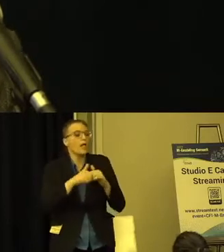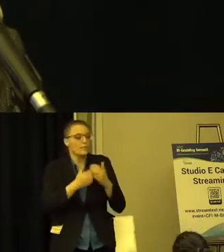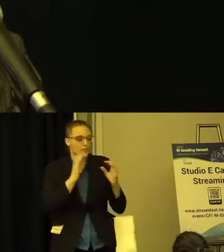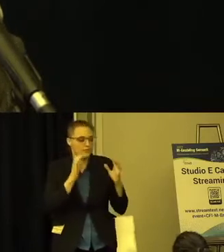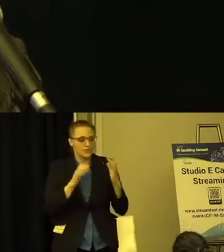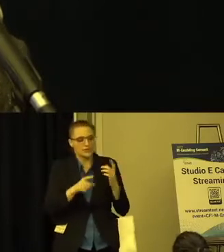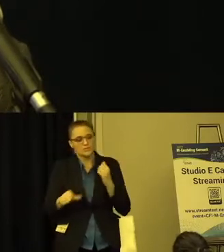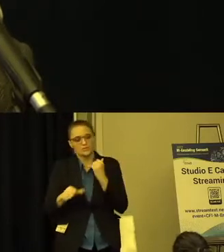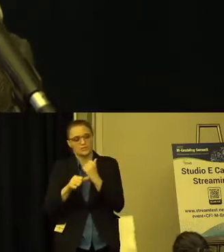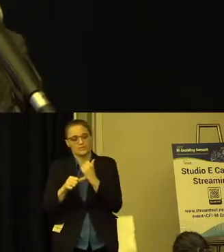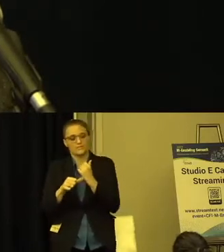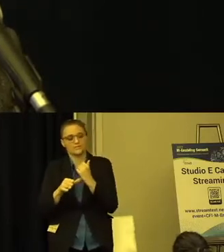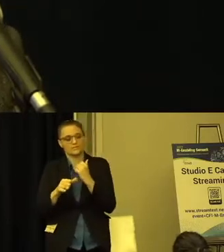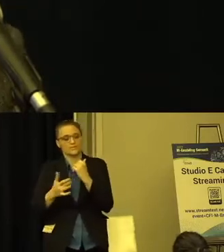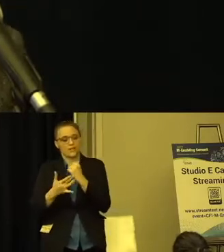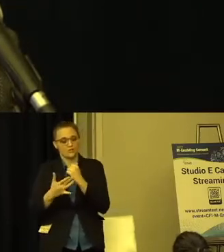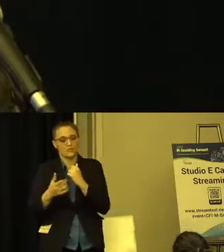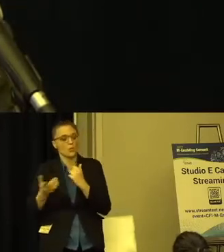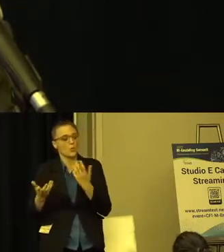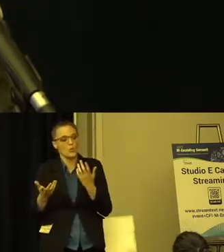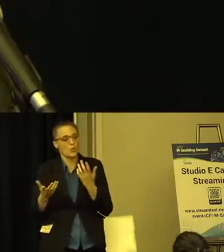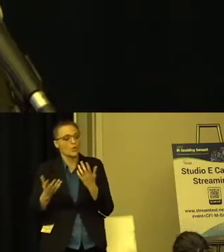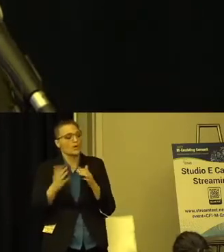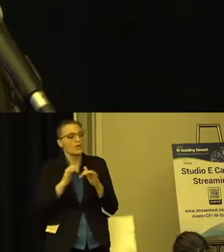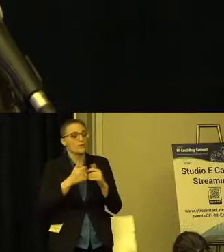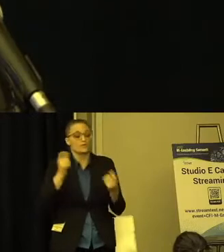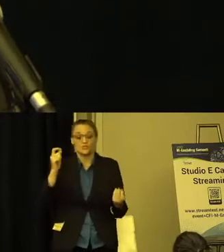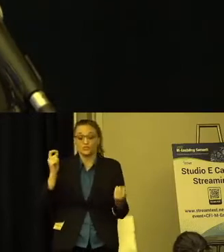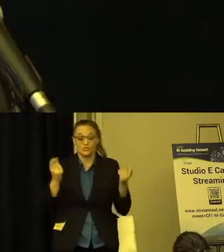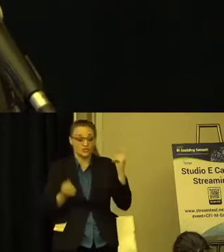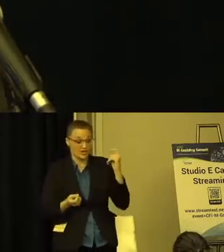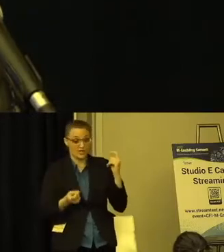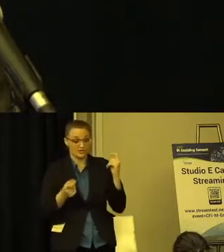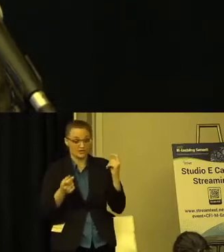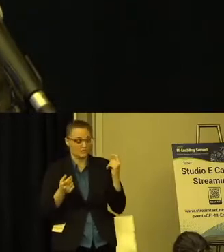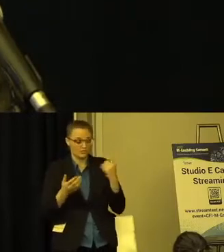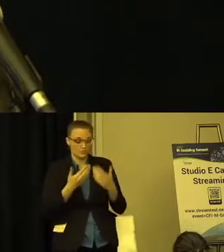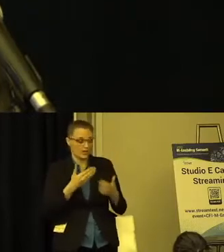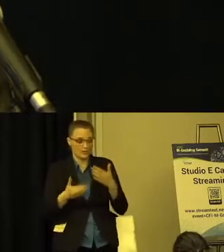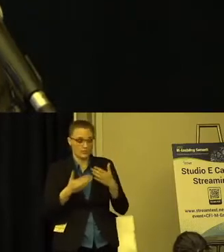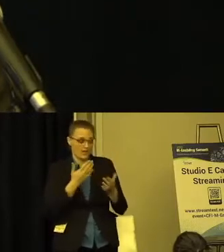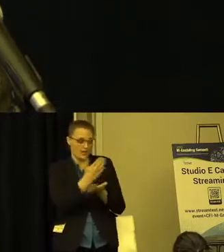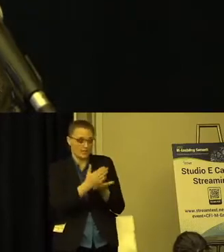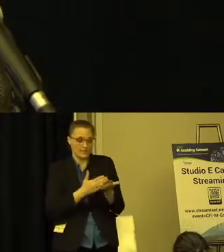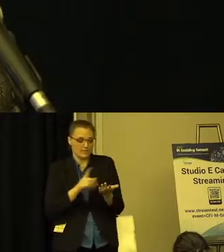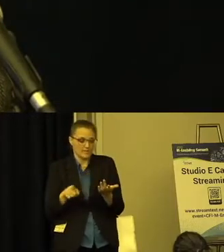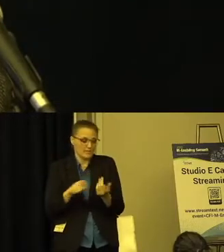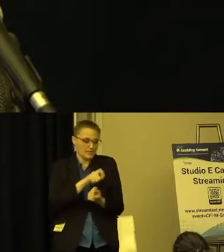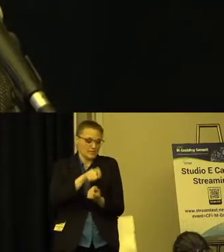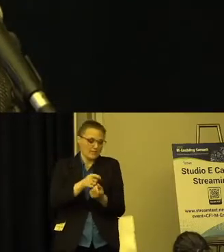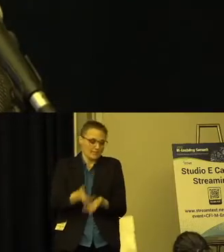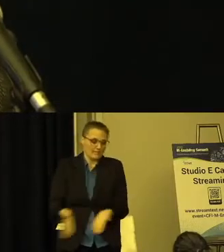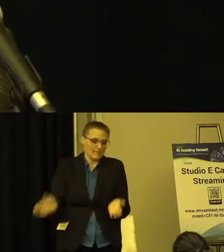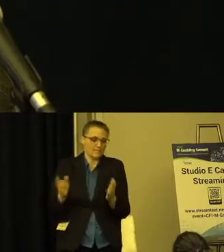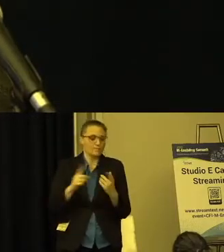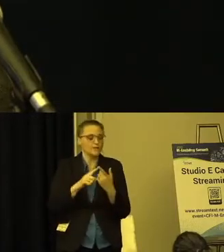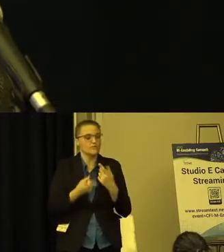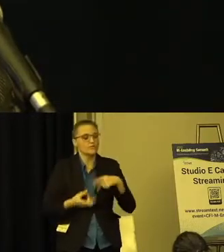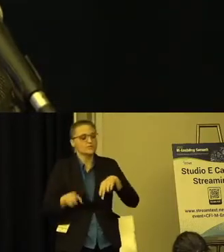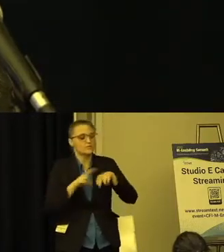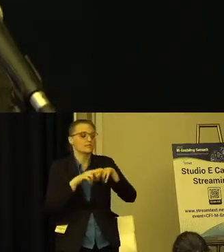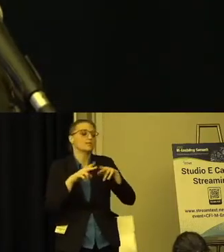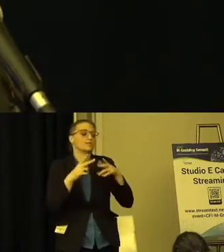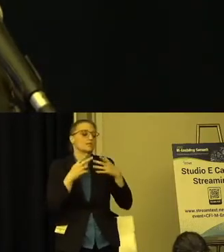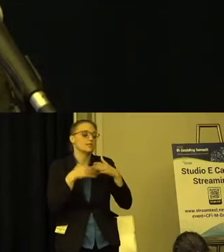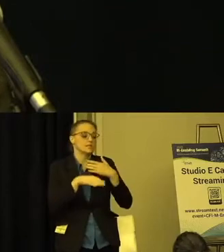to an assistive technology, or how can we change X aspect of a particular thing. But increasingly, accessibility